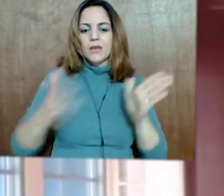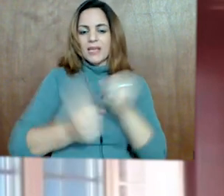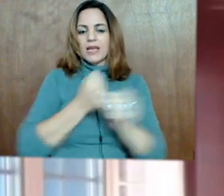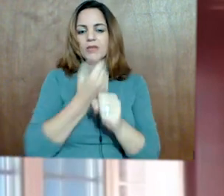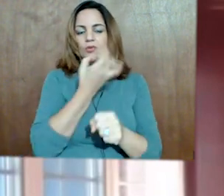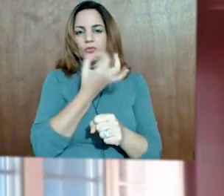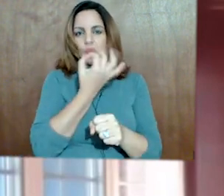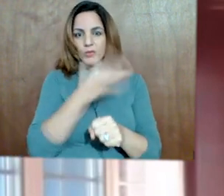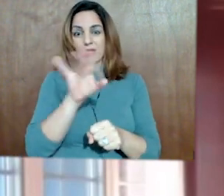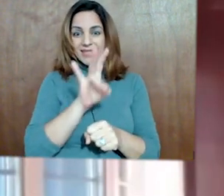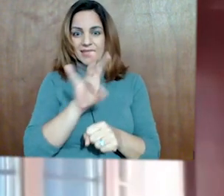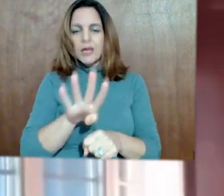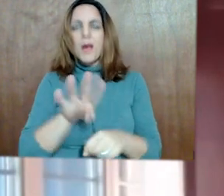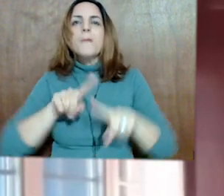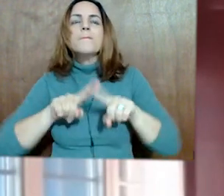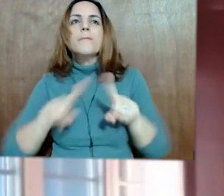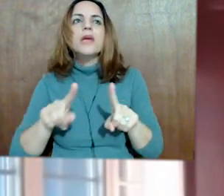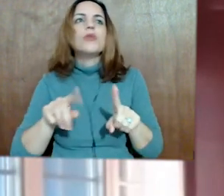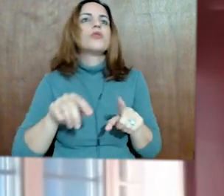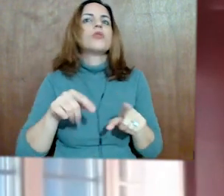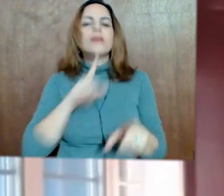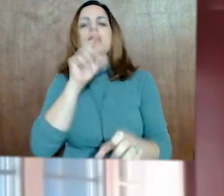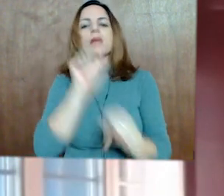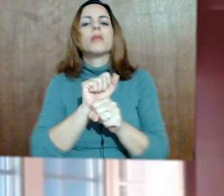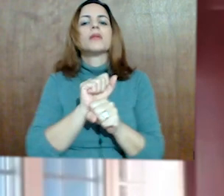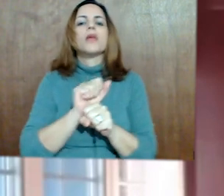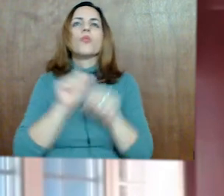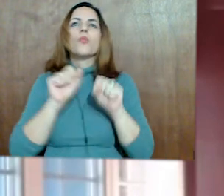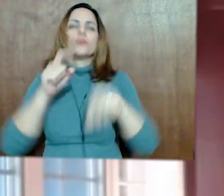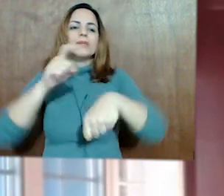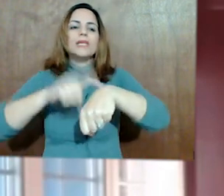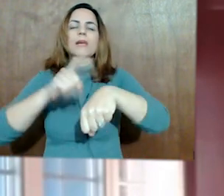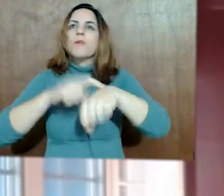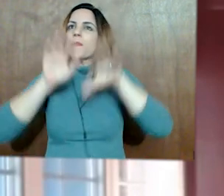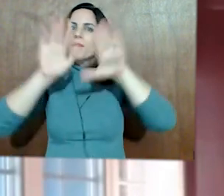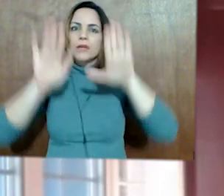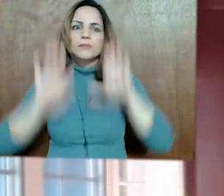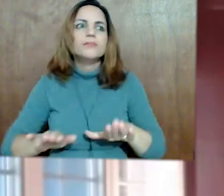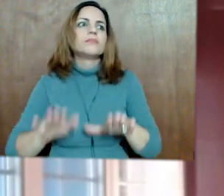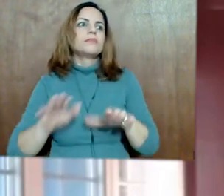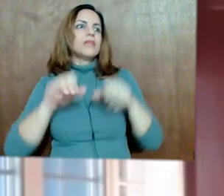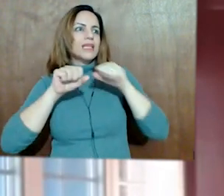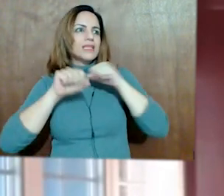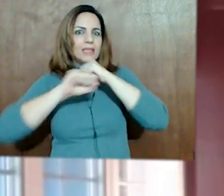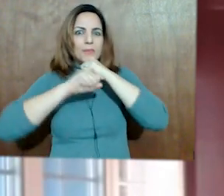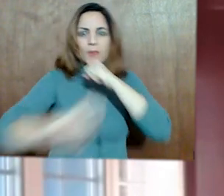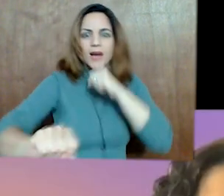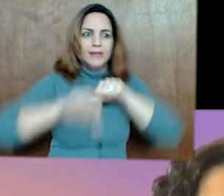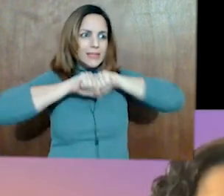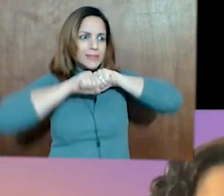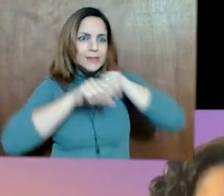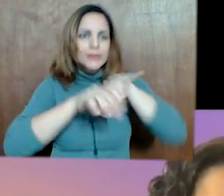of terms of spreading the word of Puerto Rico as a still remaining colony of the United States to the American